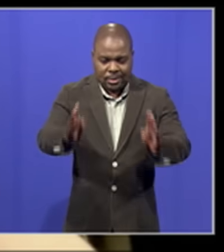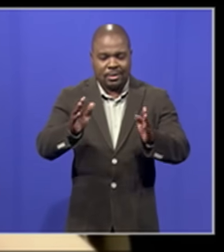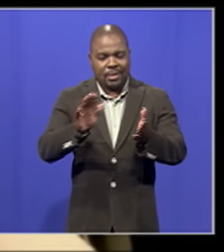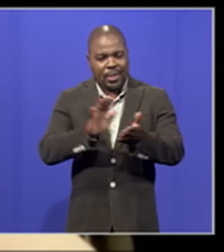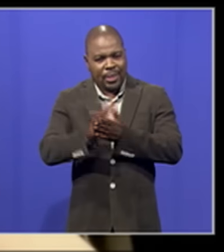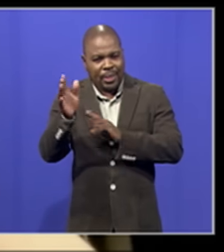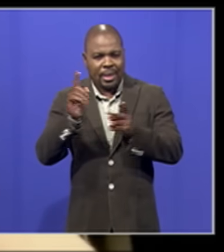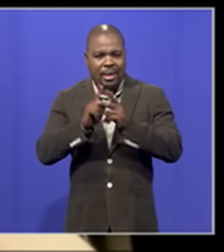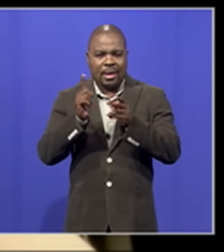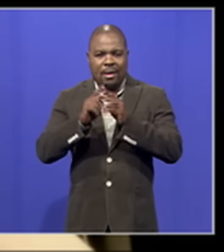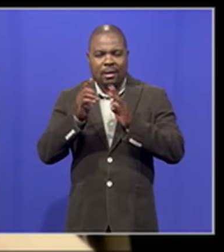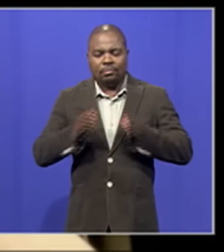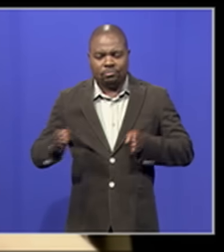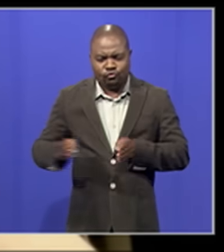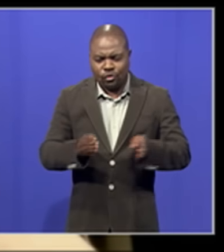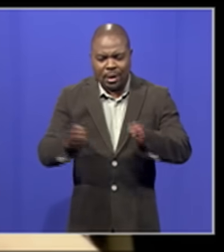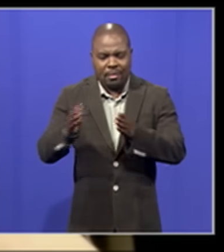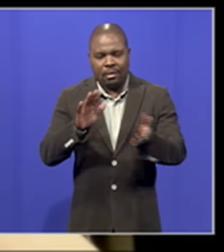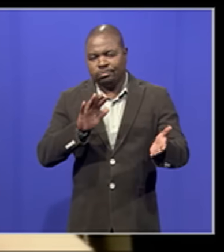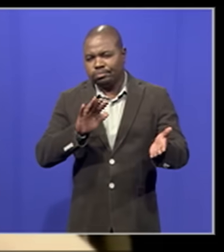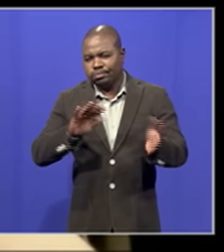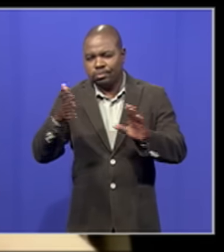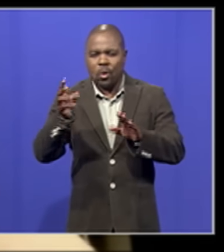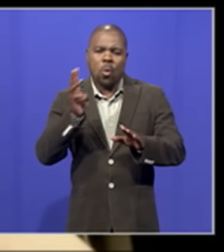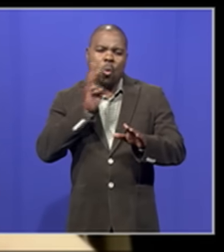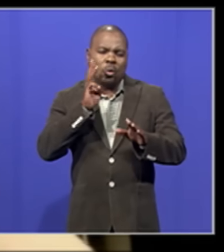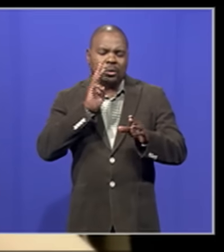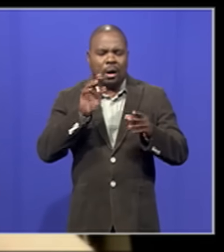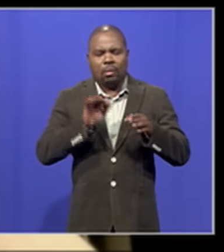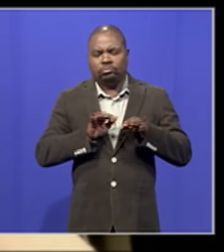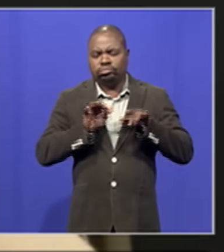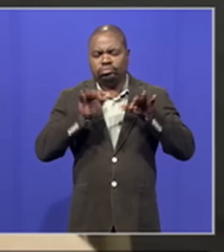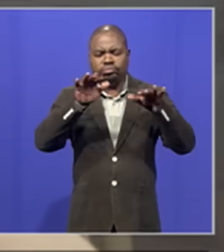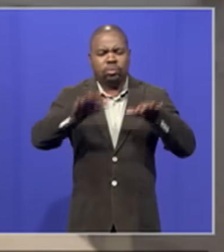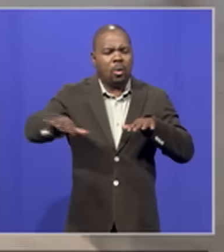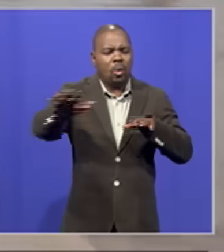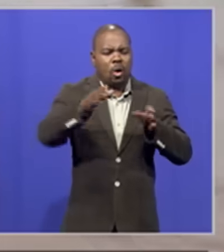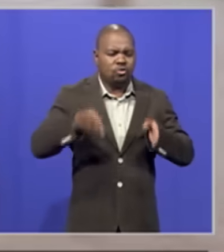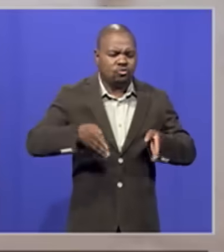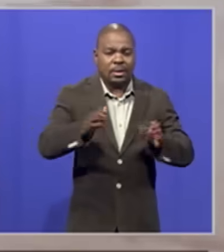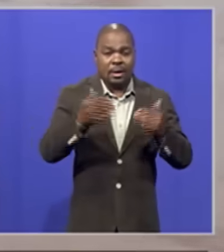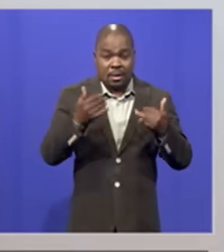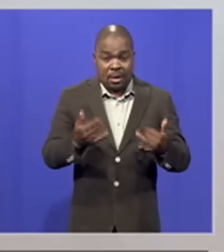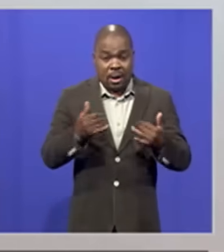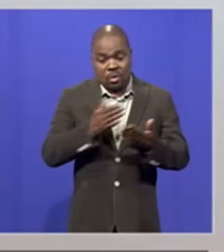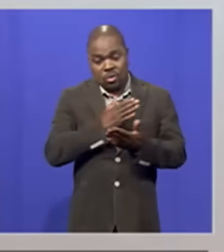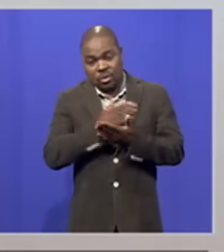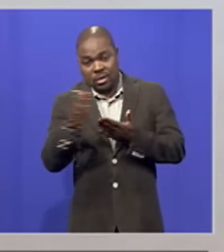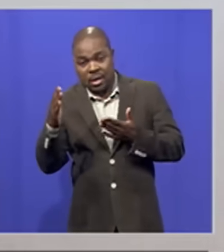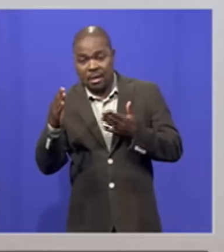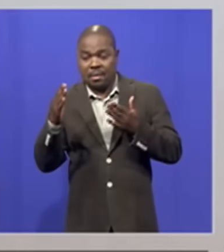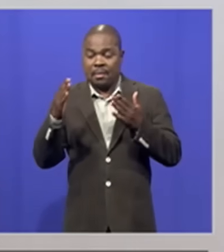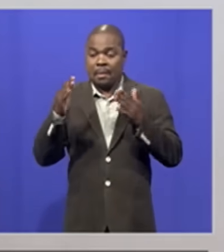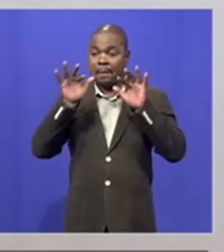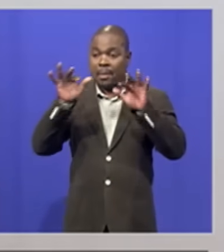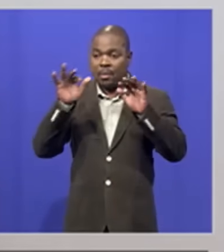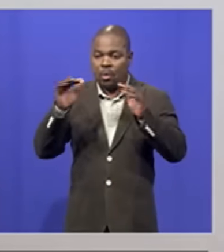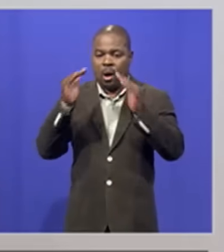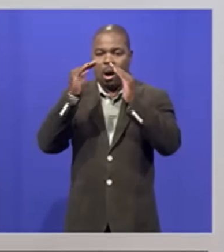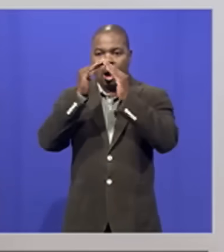tletše le mebila ka moka e phophoma metsi ge re bolela re le jwalo go na le badudi ba ile goreng ba wetše ke mantlo